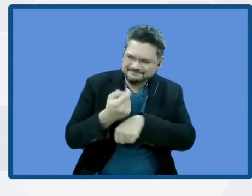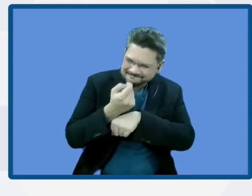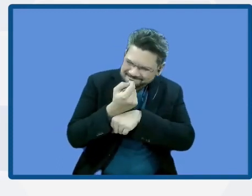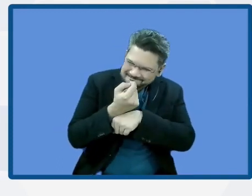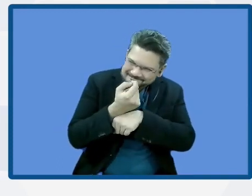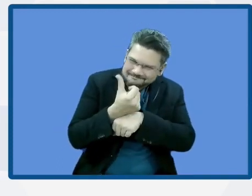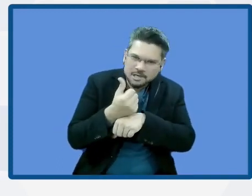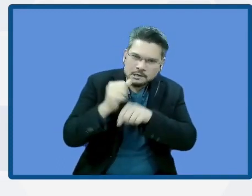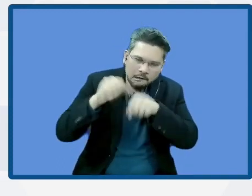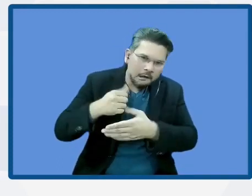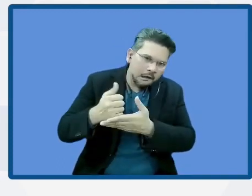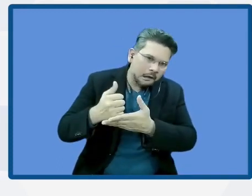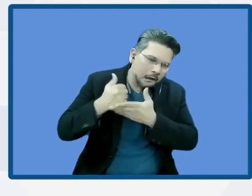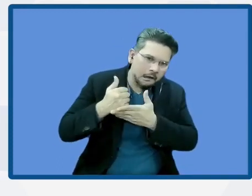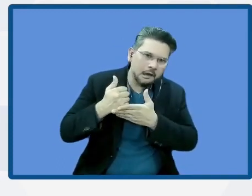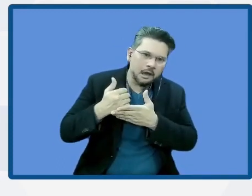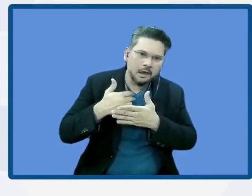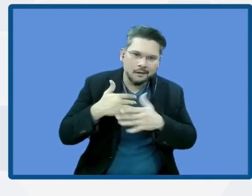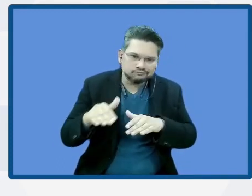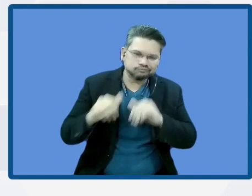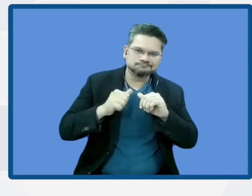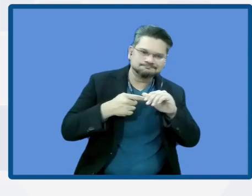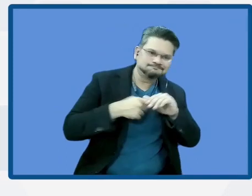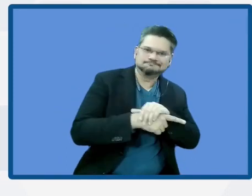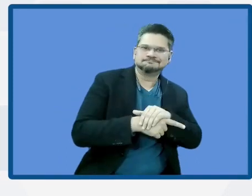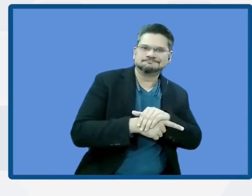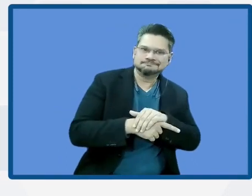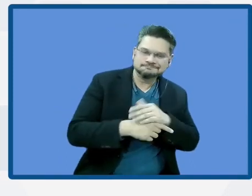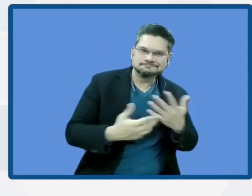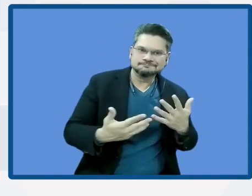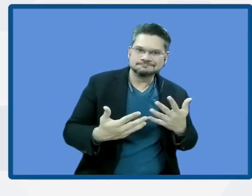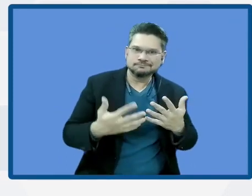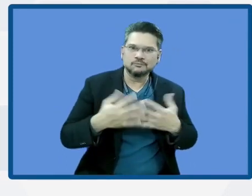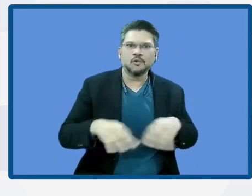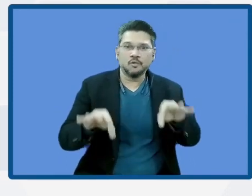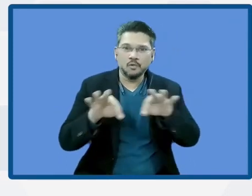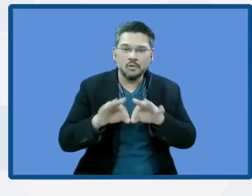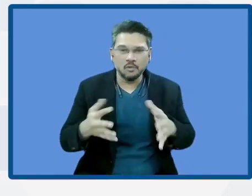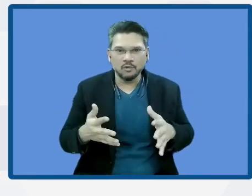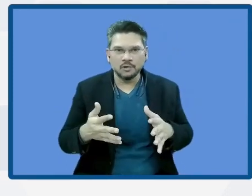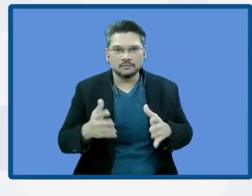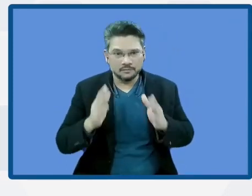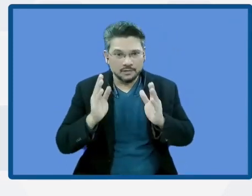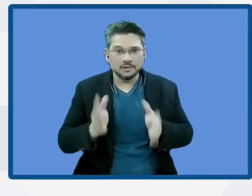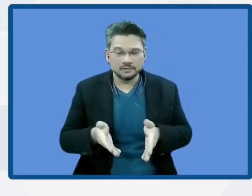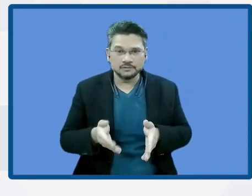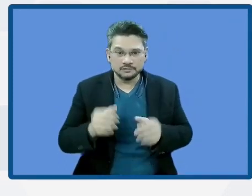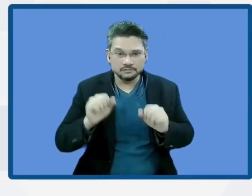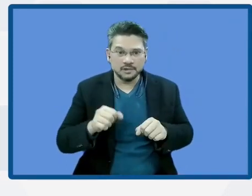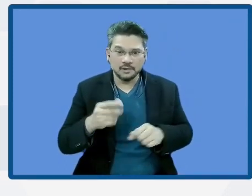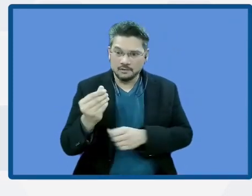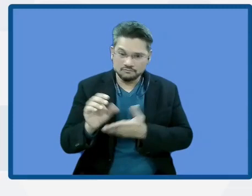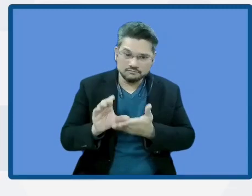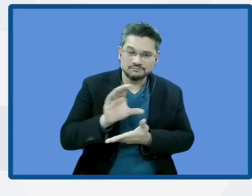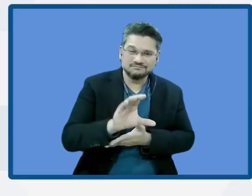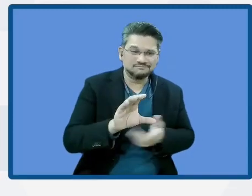between reacting or not reacting. It is important to find the justification to these investments that will, at the end of the day,